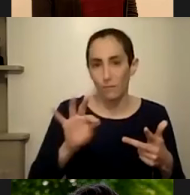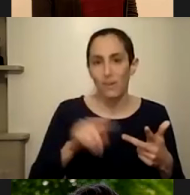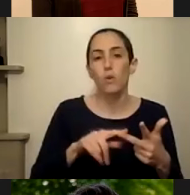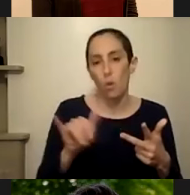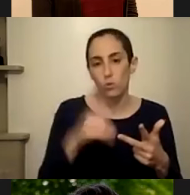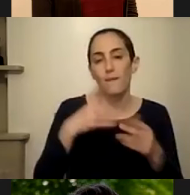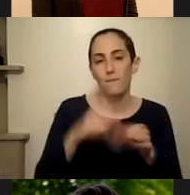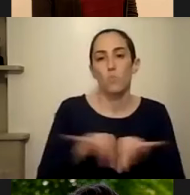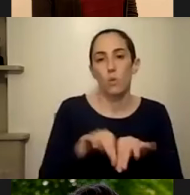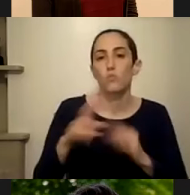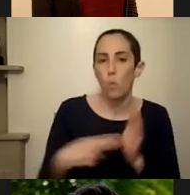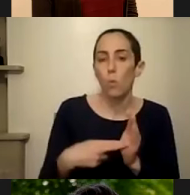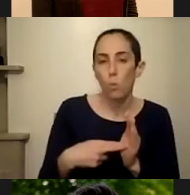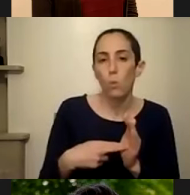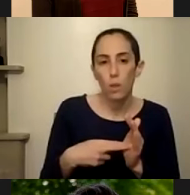in determining